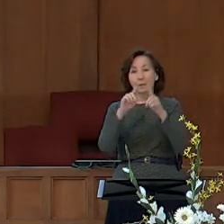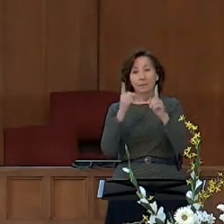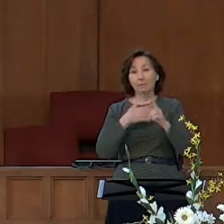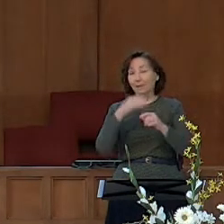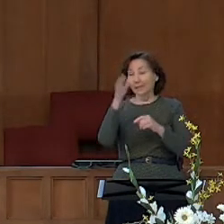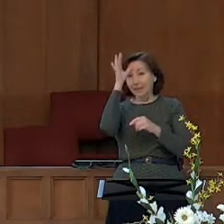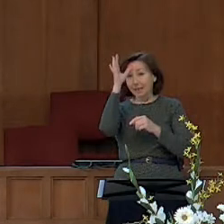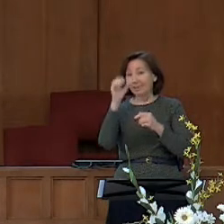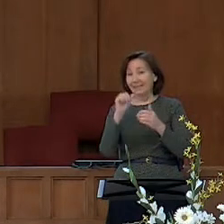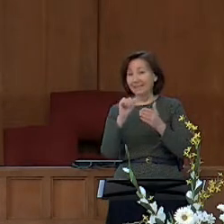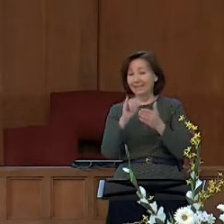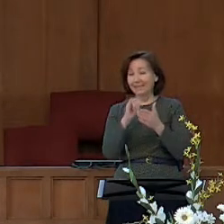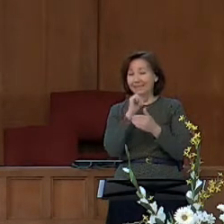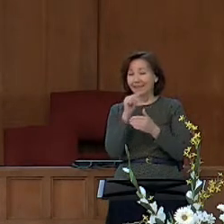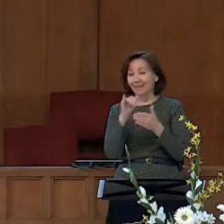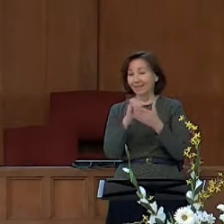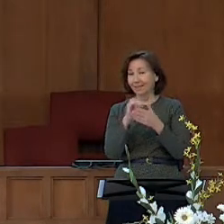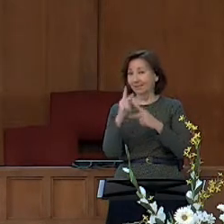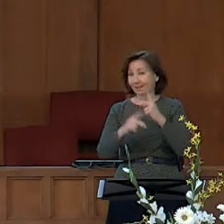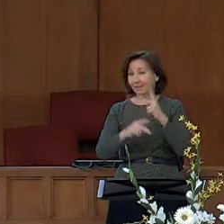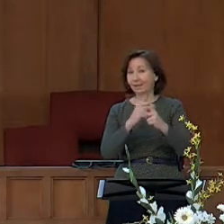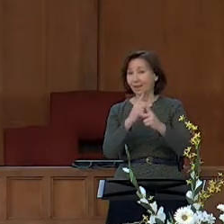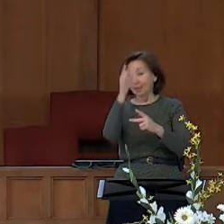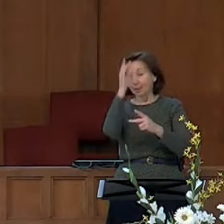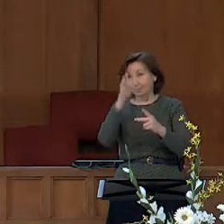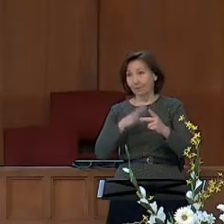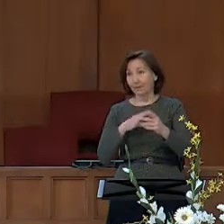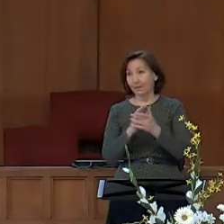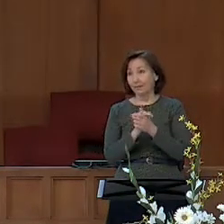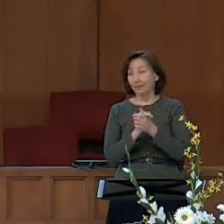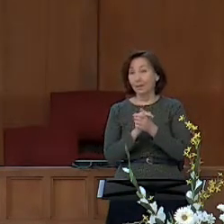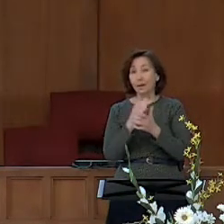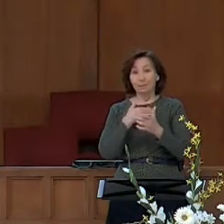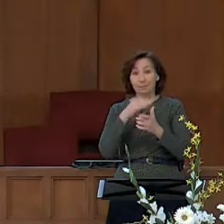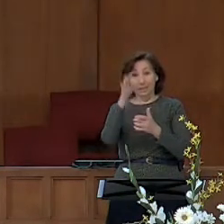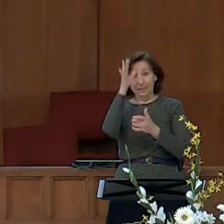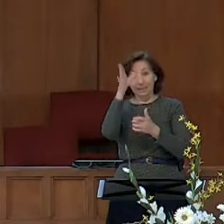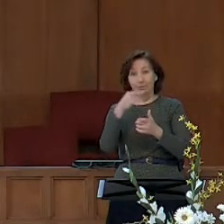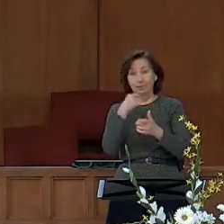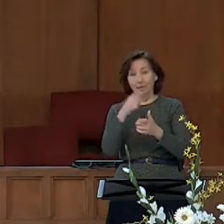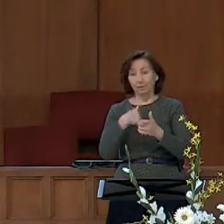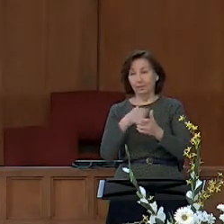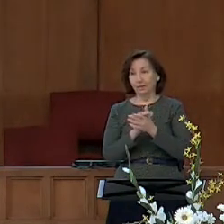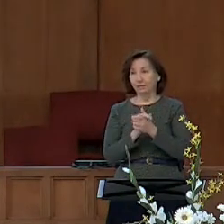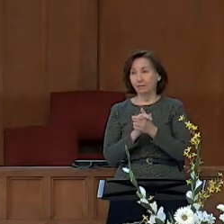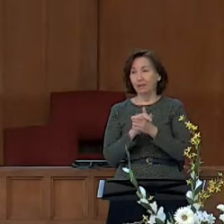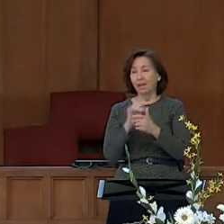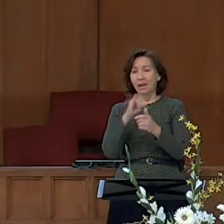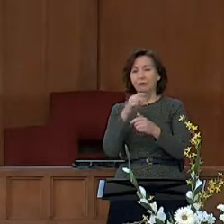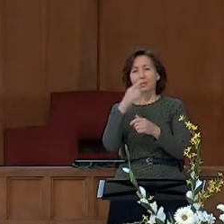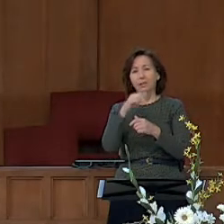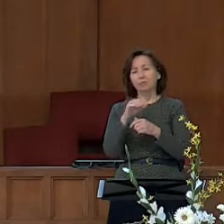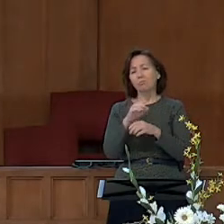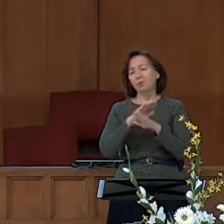was not that kind of man. My dad would tell me, because I'd say, "Daddy, you don't hug me, you don't love